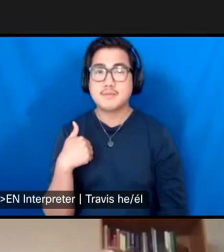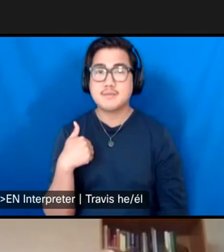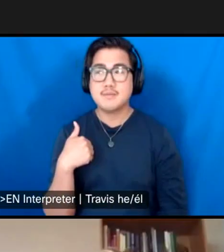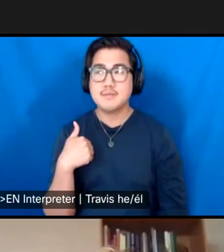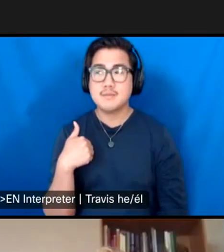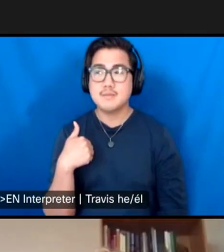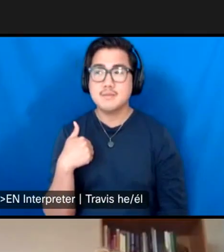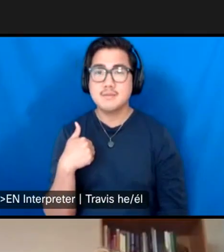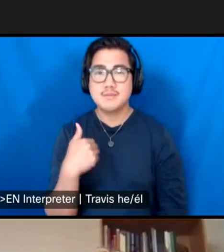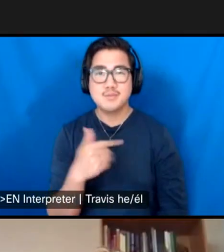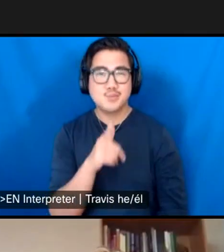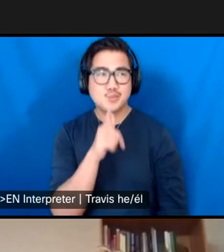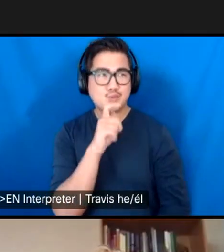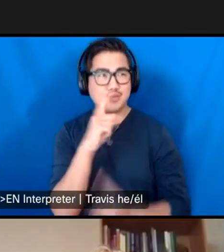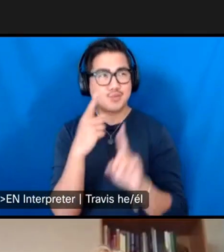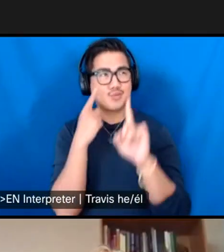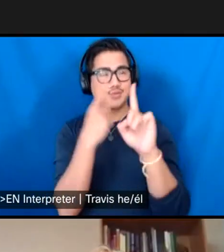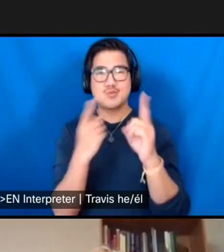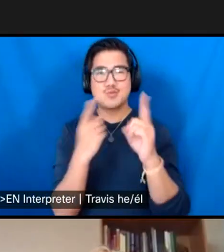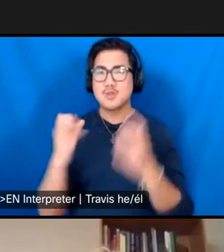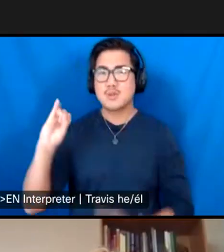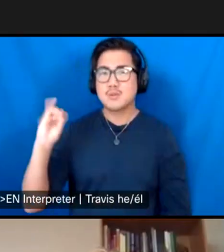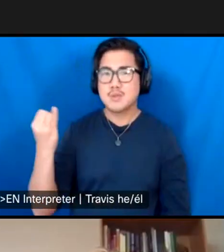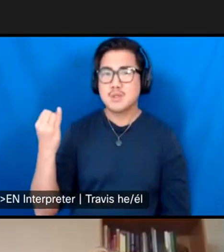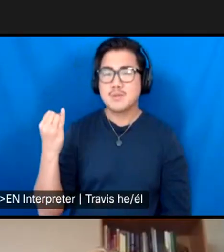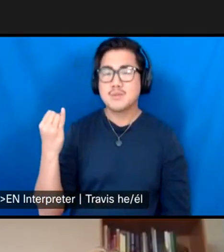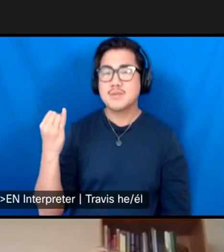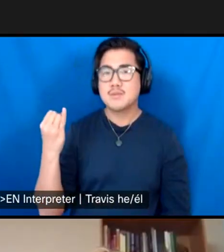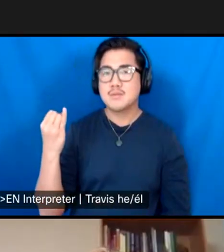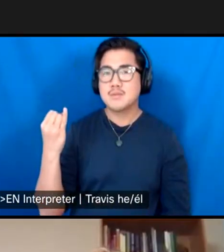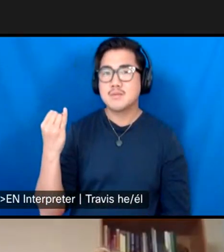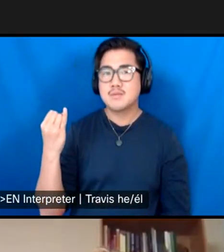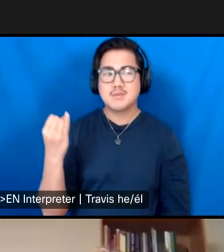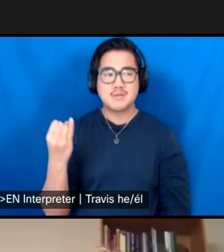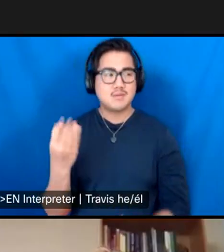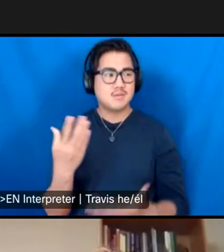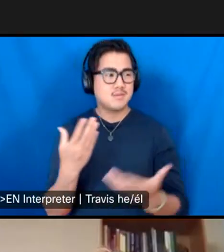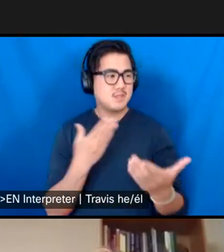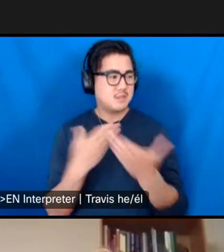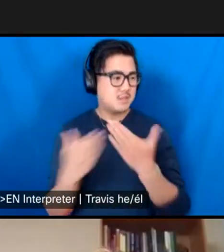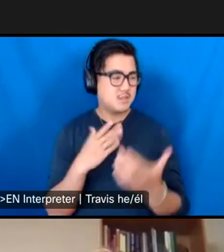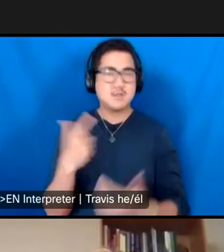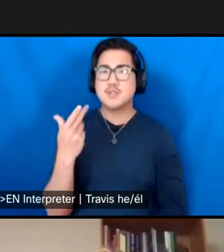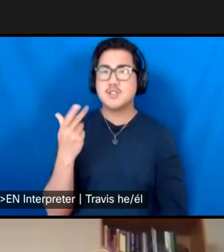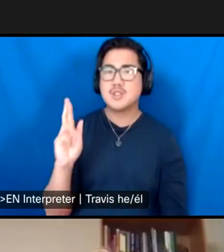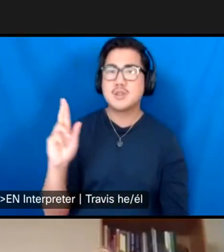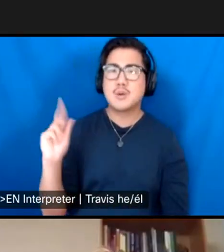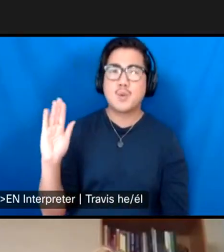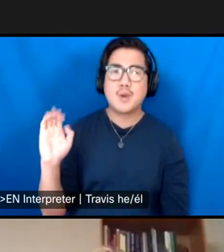that strive for social justice and that work across divisions of gender, ethnicity, race,